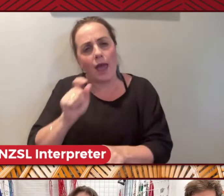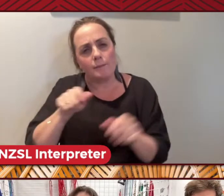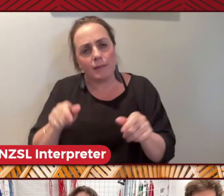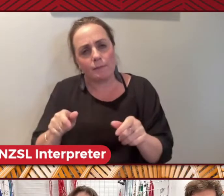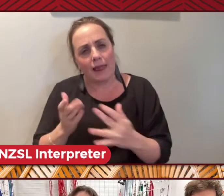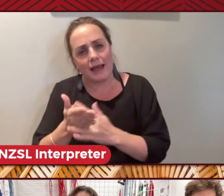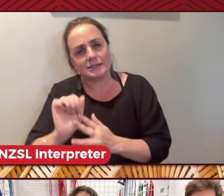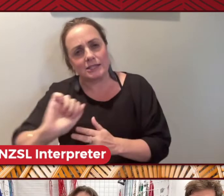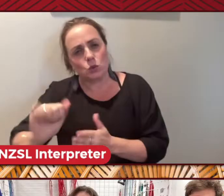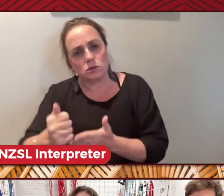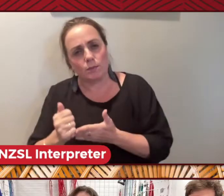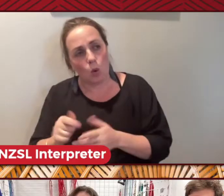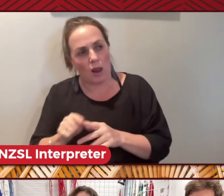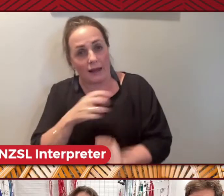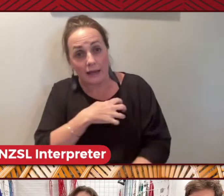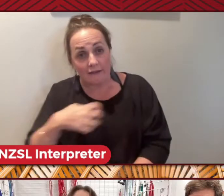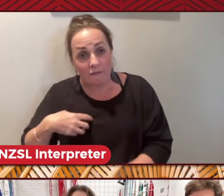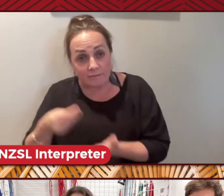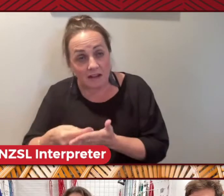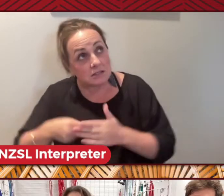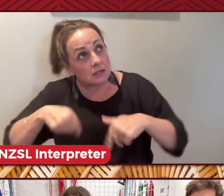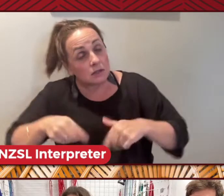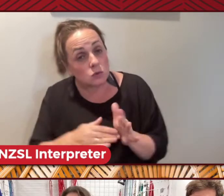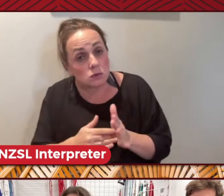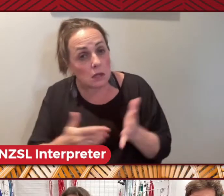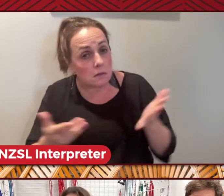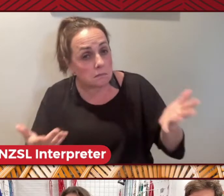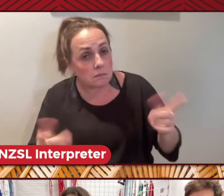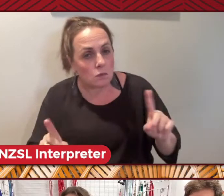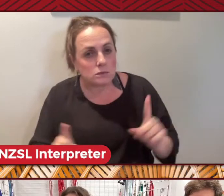through government funding in New Zealand?